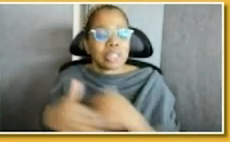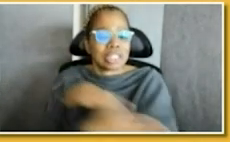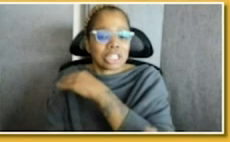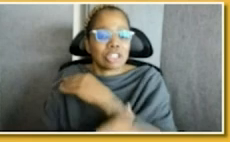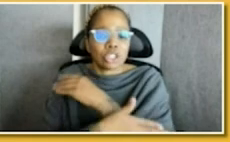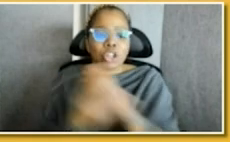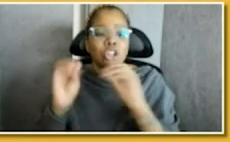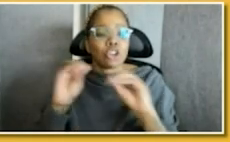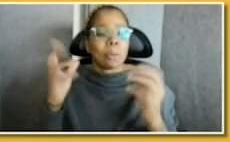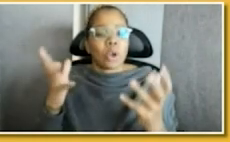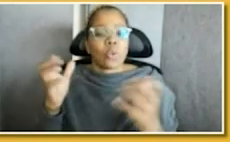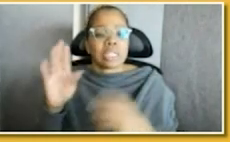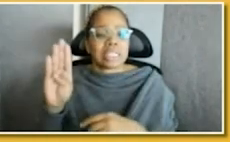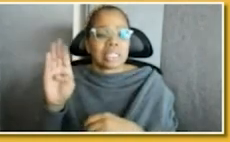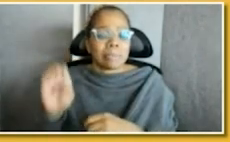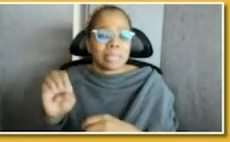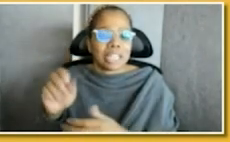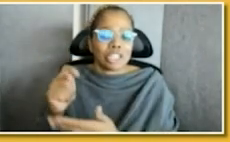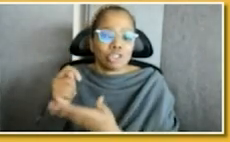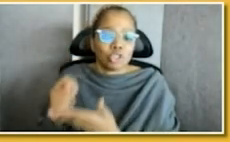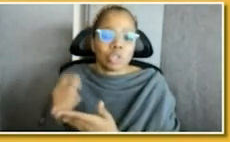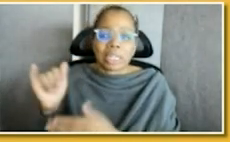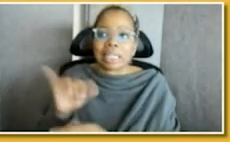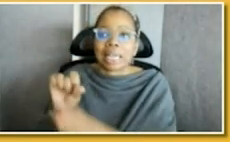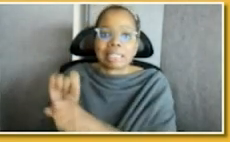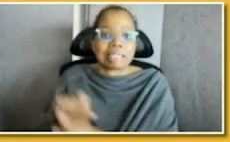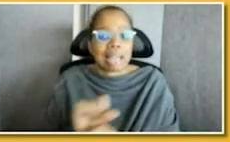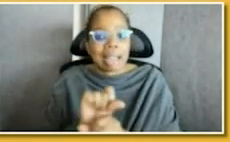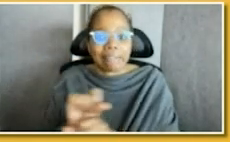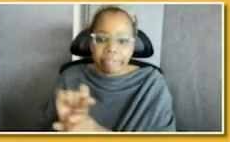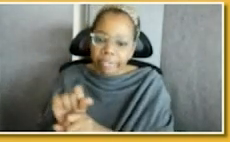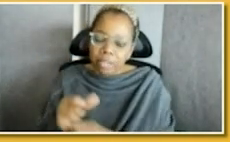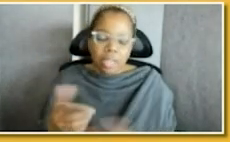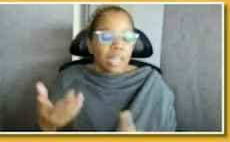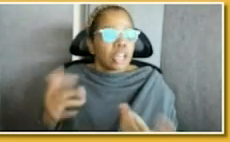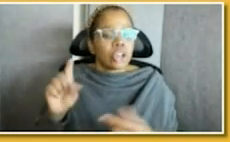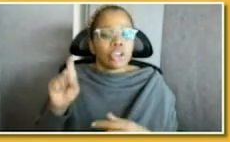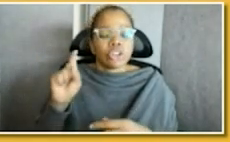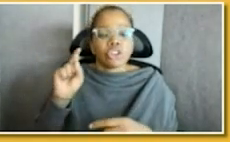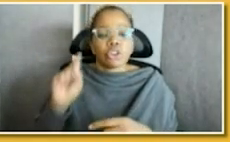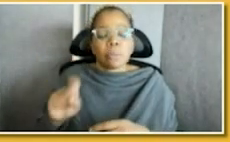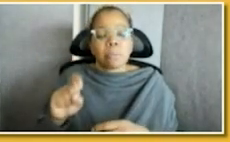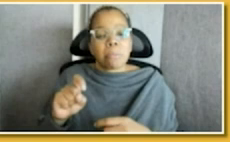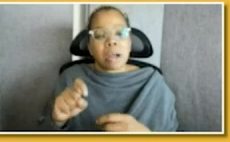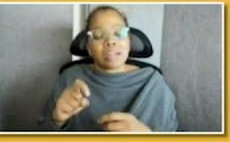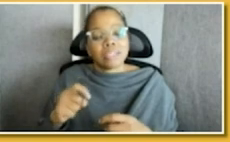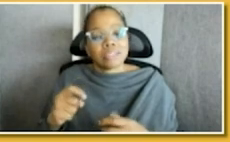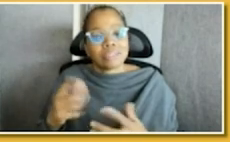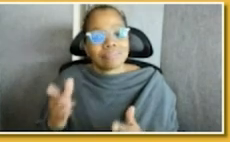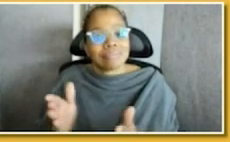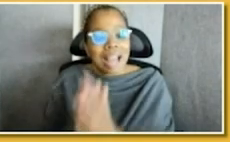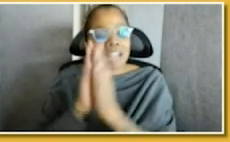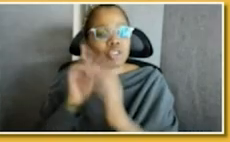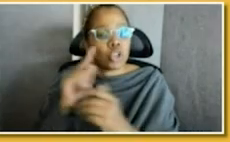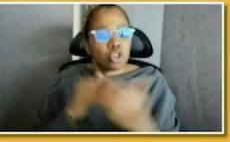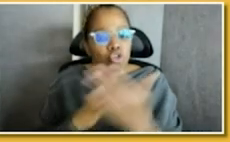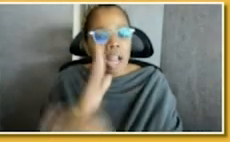like a slave, you know. Stand up for your rights and your benefits by organizing. So learn the rules